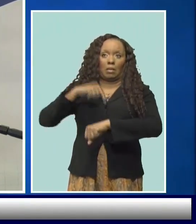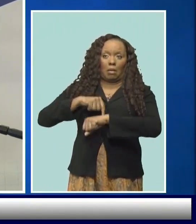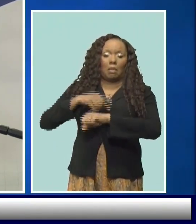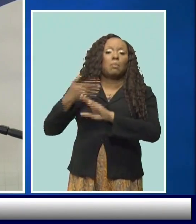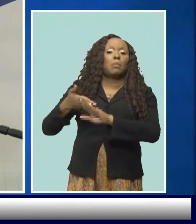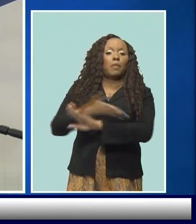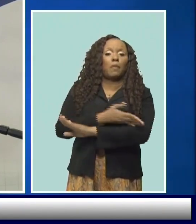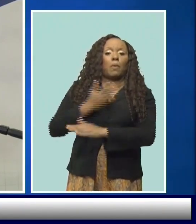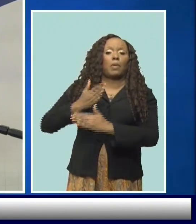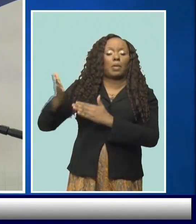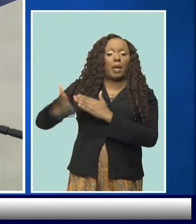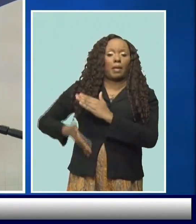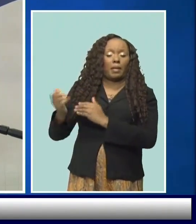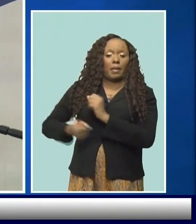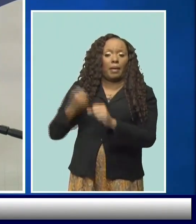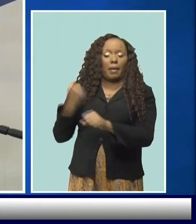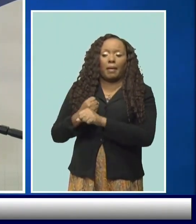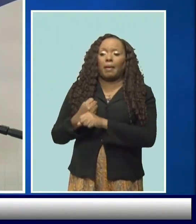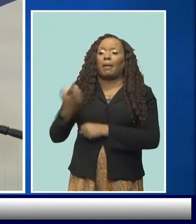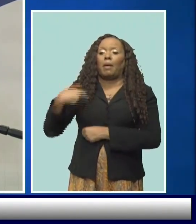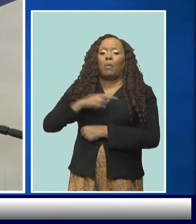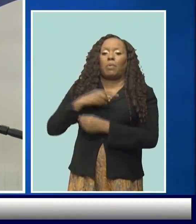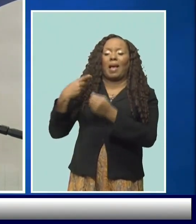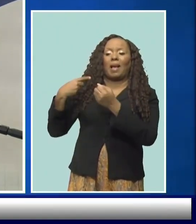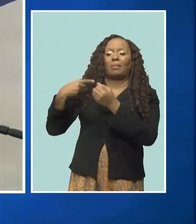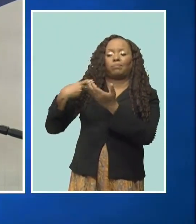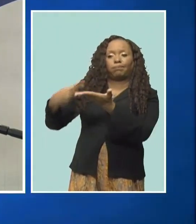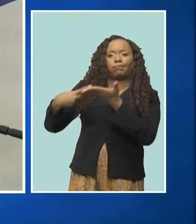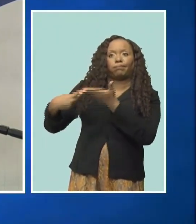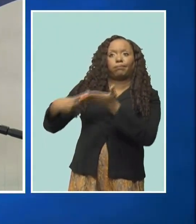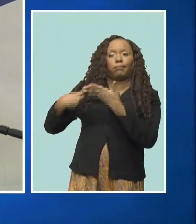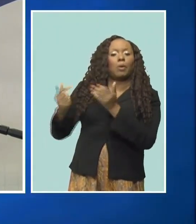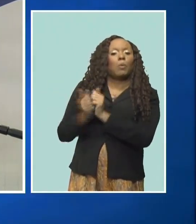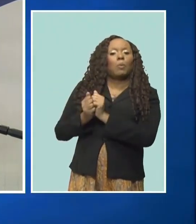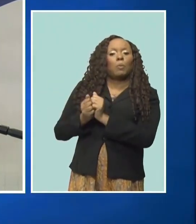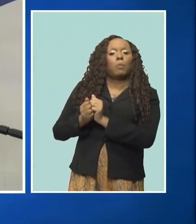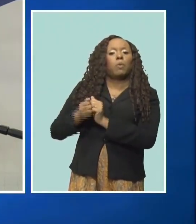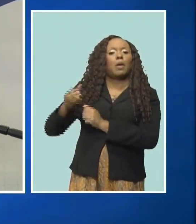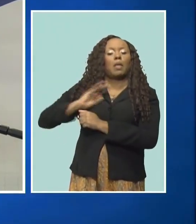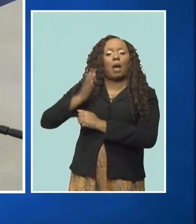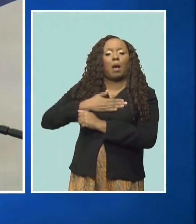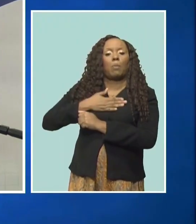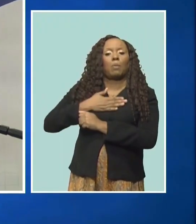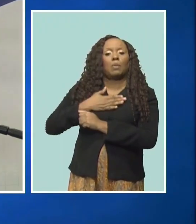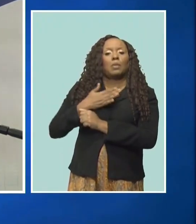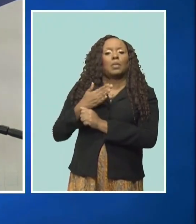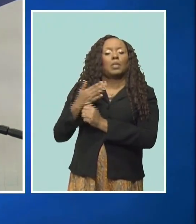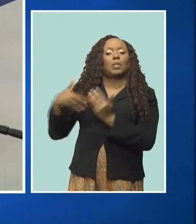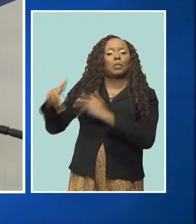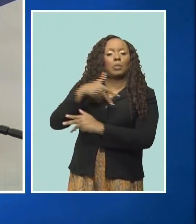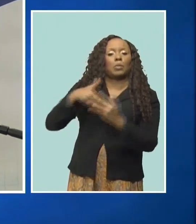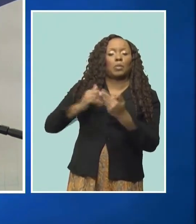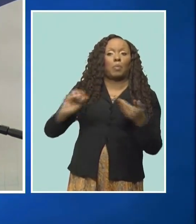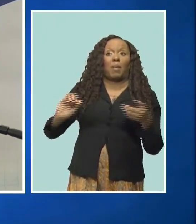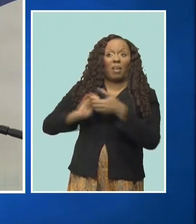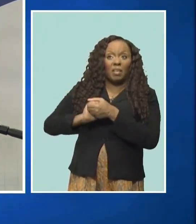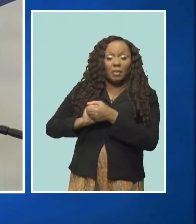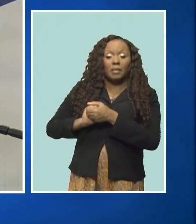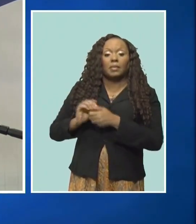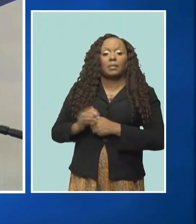year. We have consulted with our social partners and we have engaged the International Labour